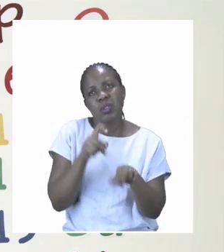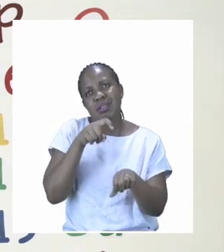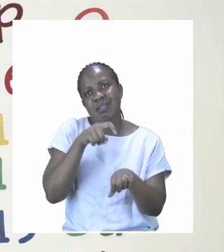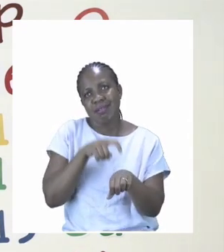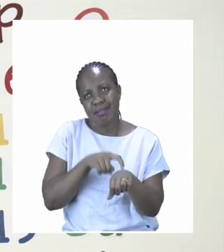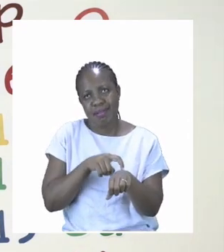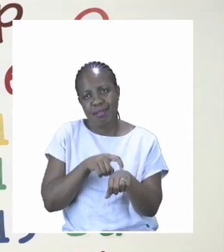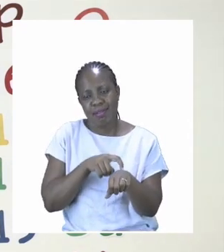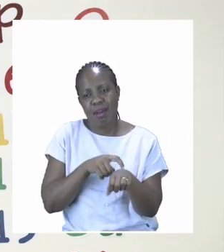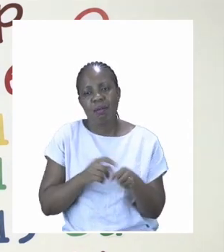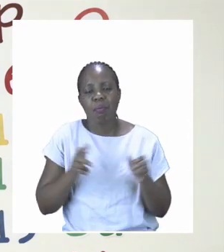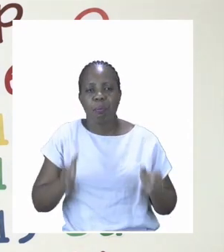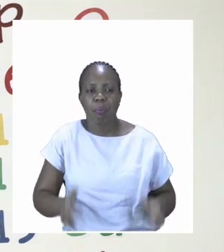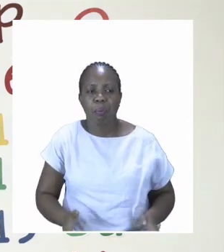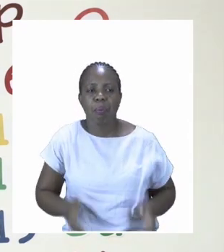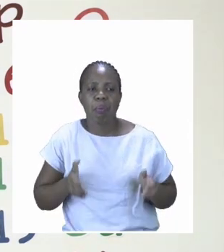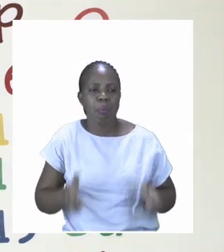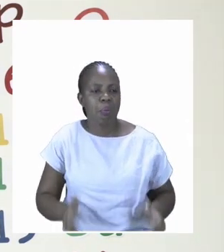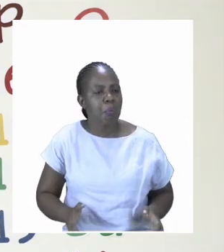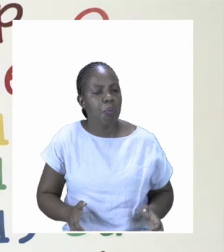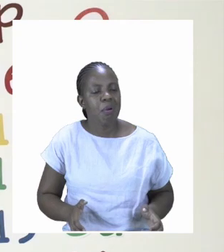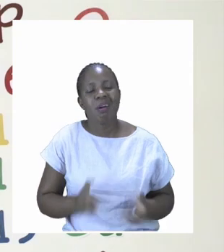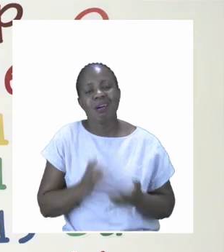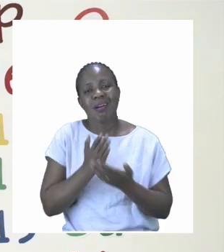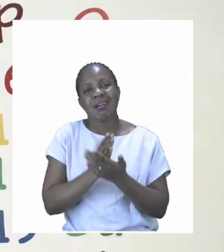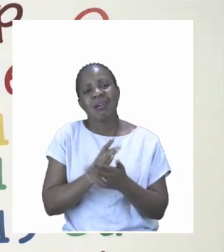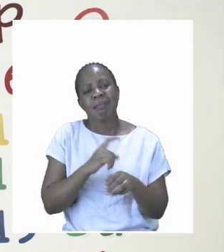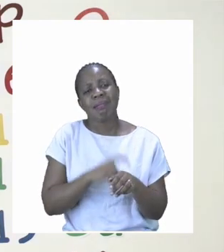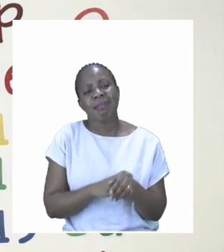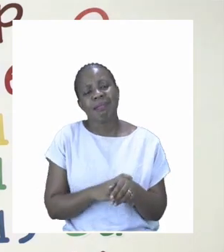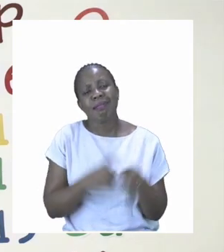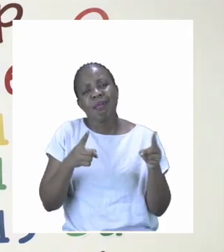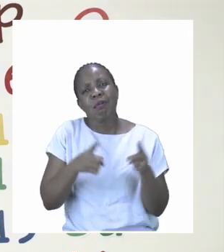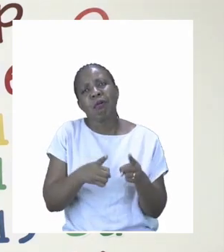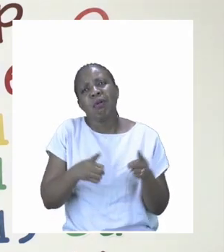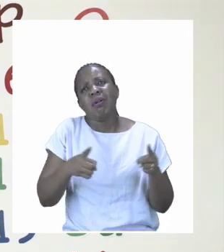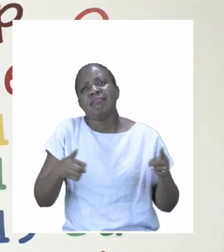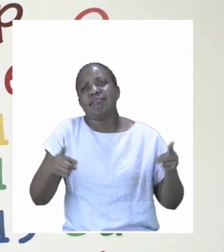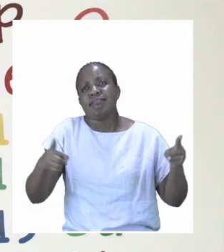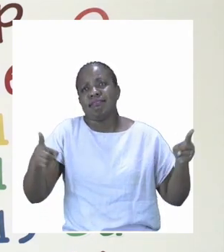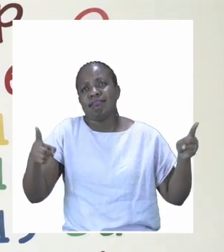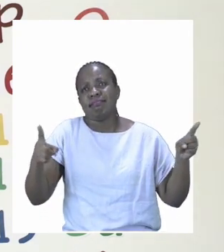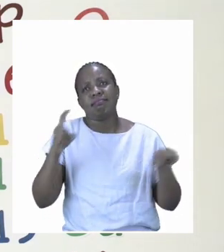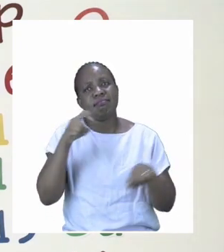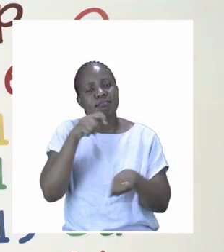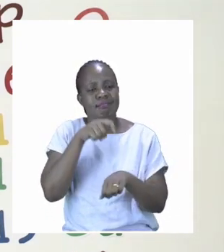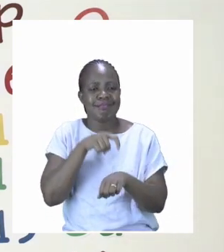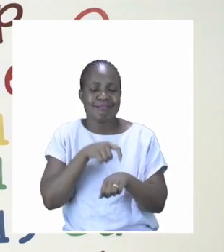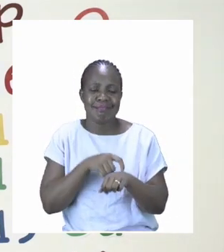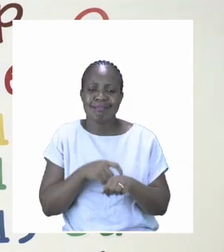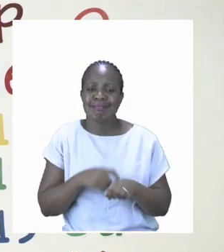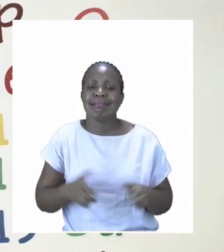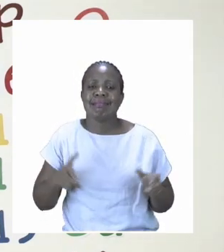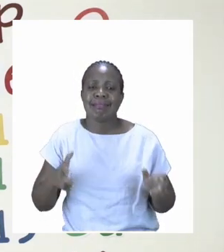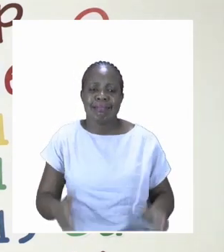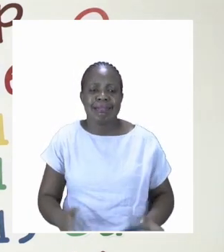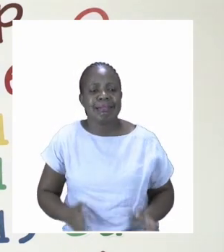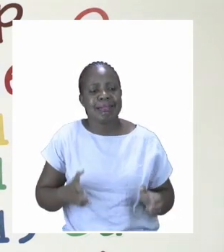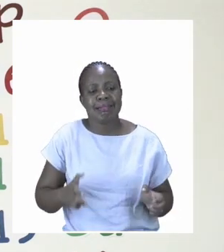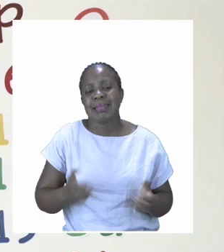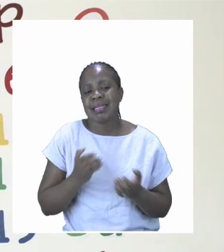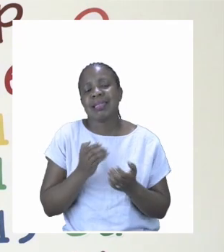a long period of their lives, perhaps the rest of their lives. So they use